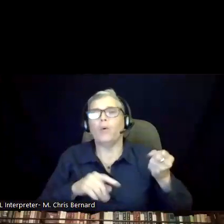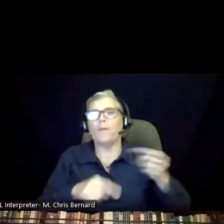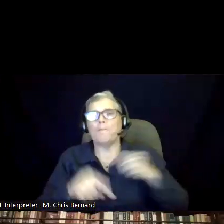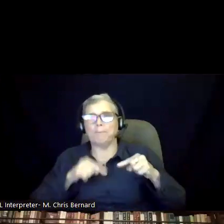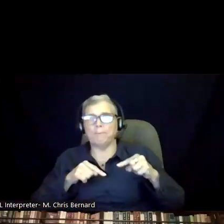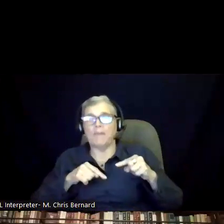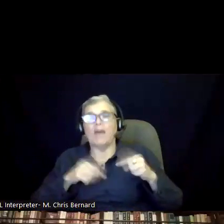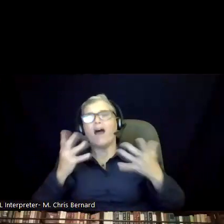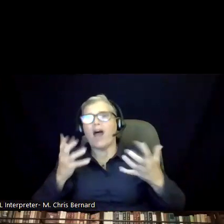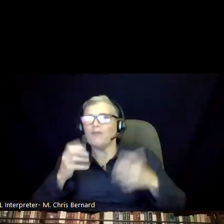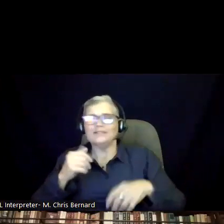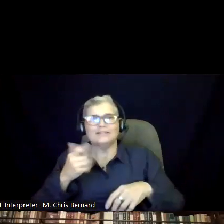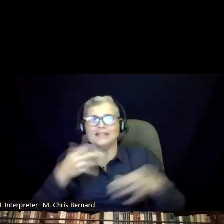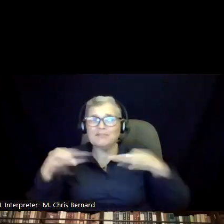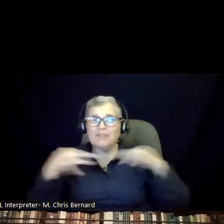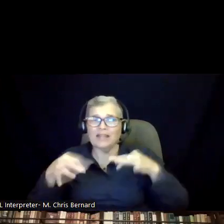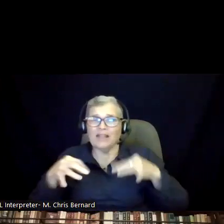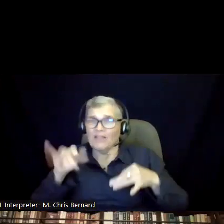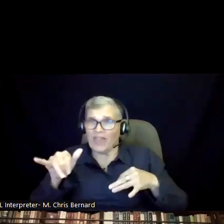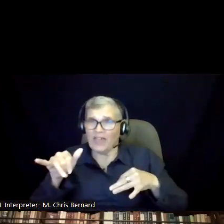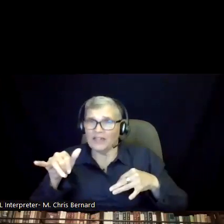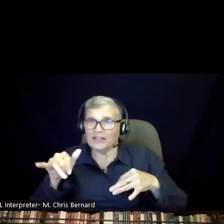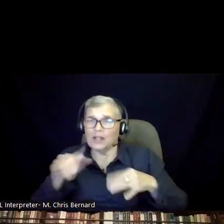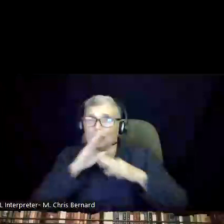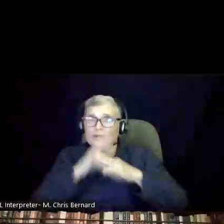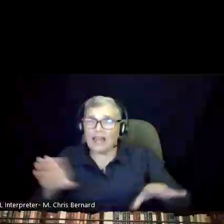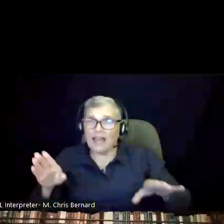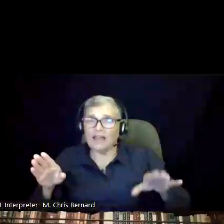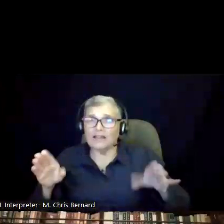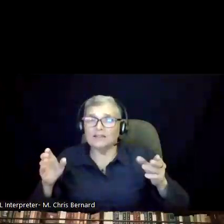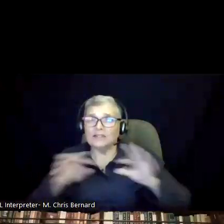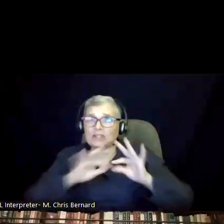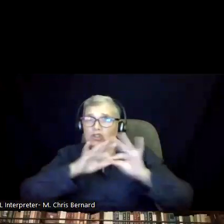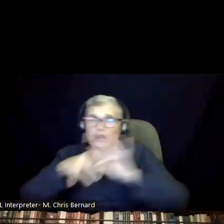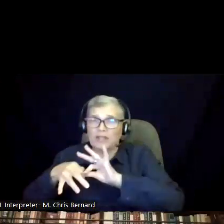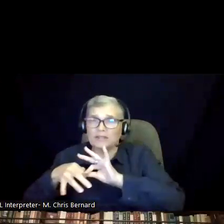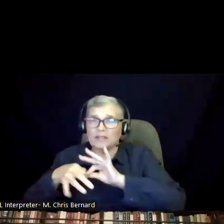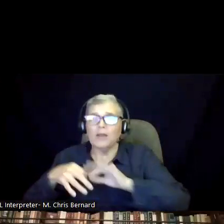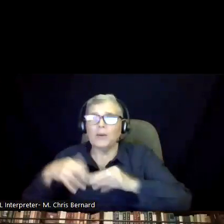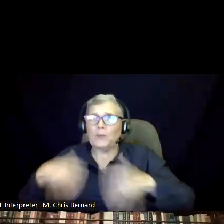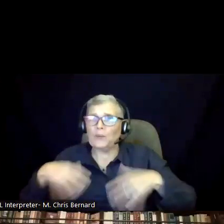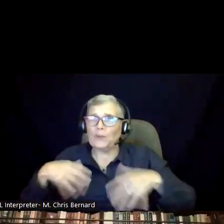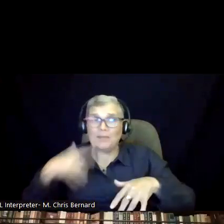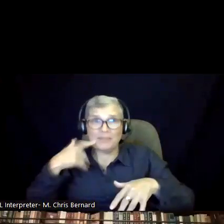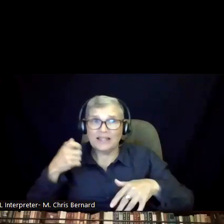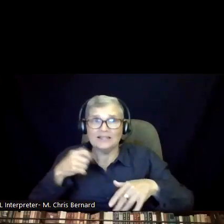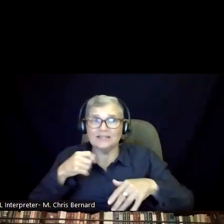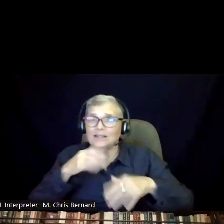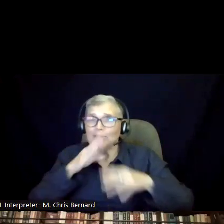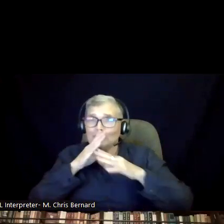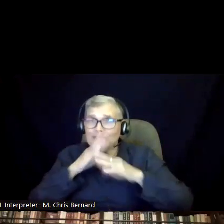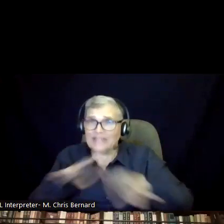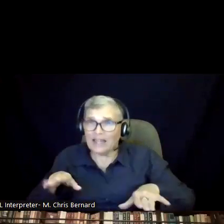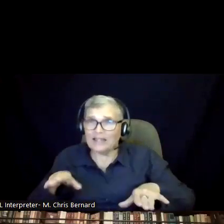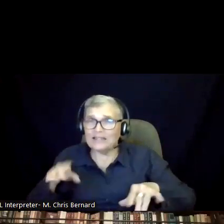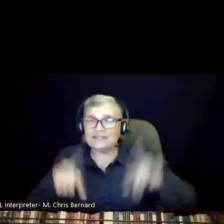the interpretation of, I'm assuming, quiet or silence, because it is silent on several